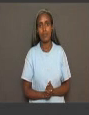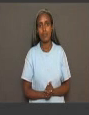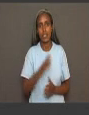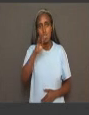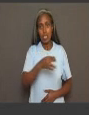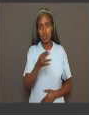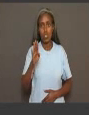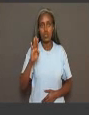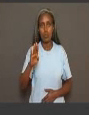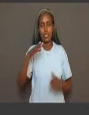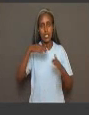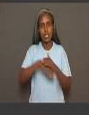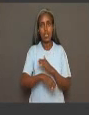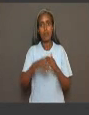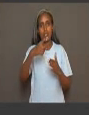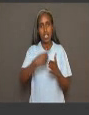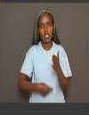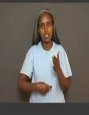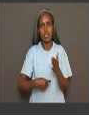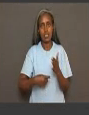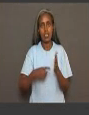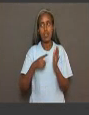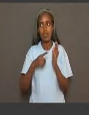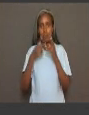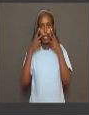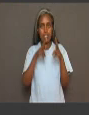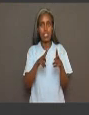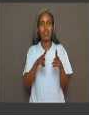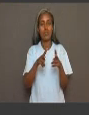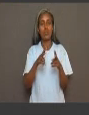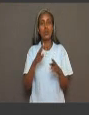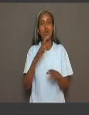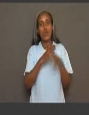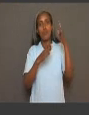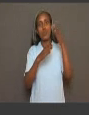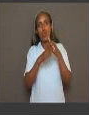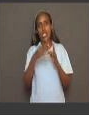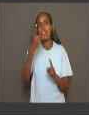Schedule B taxes pertain to building rental.